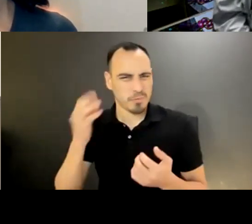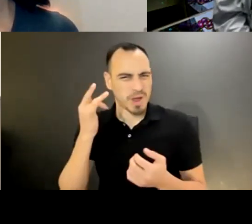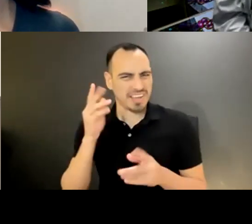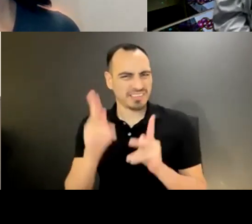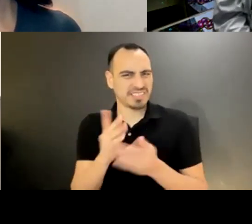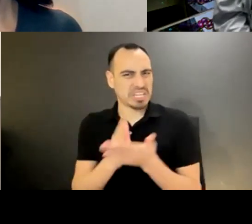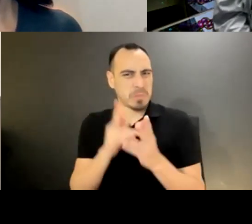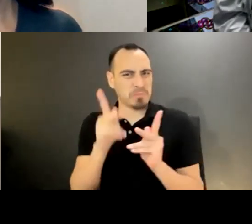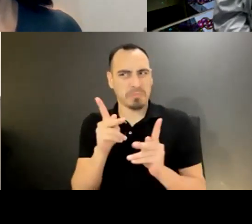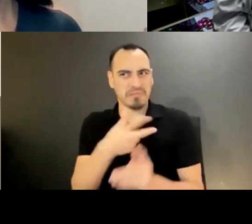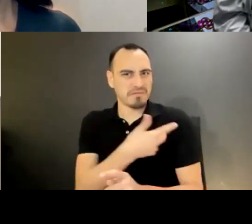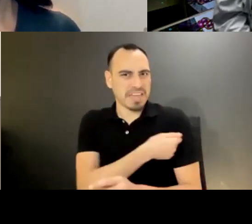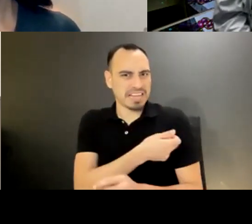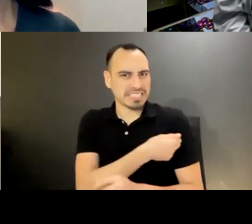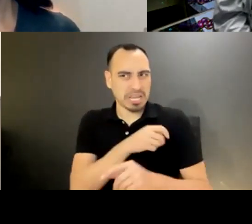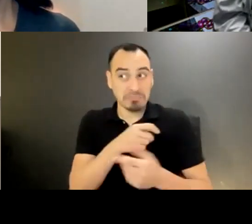partners?